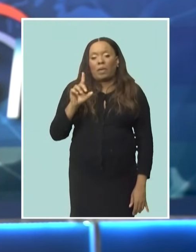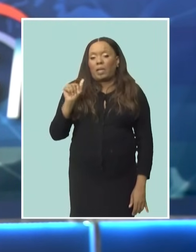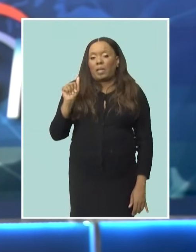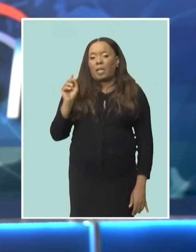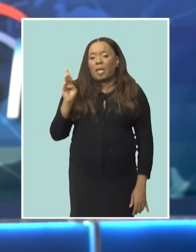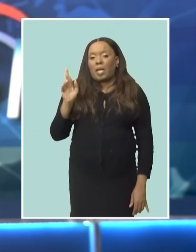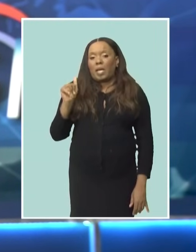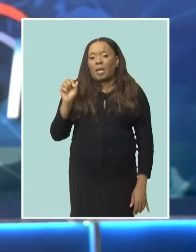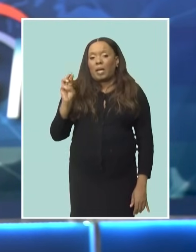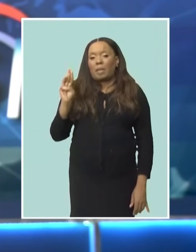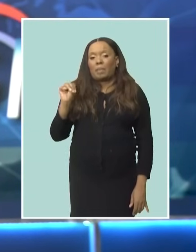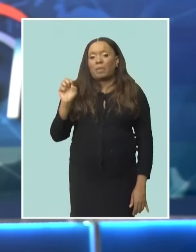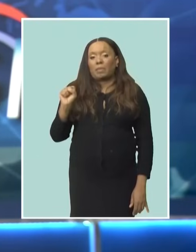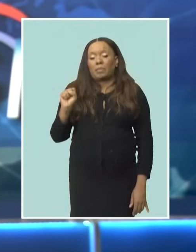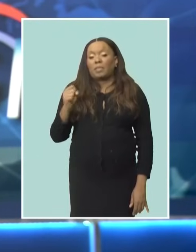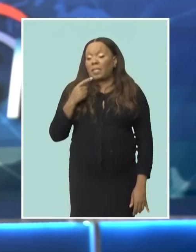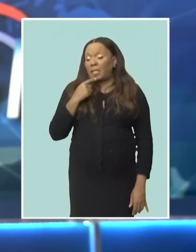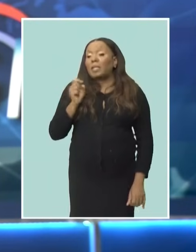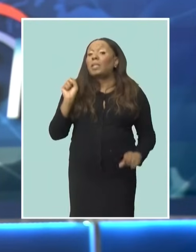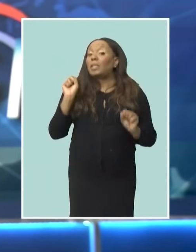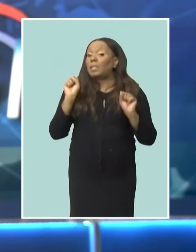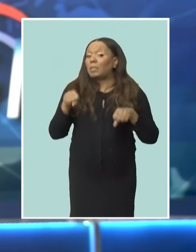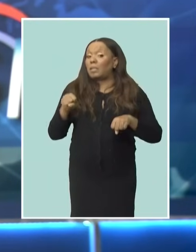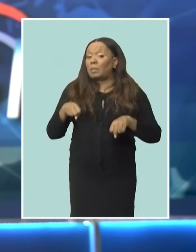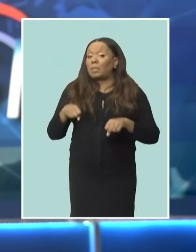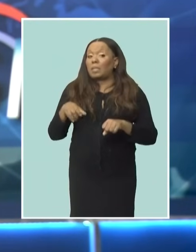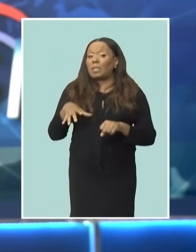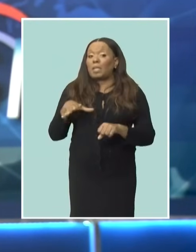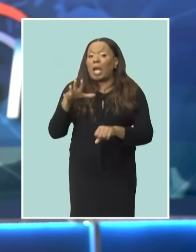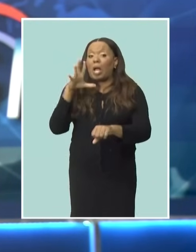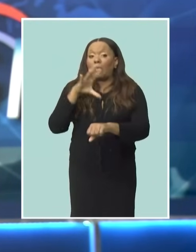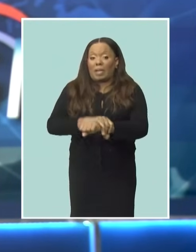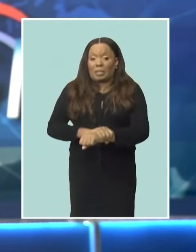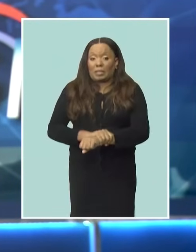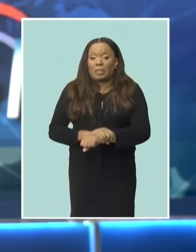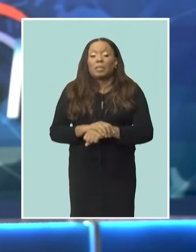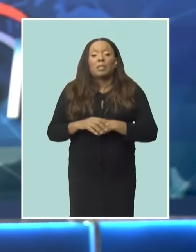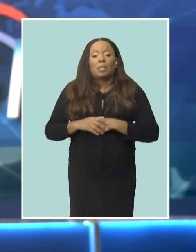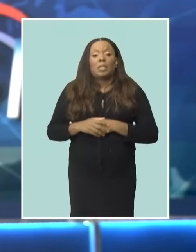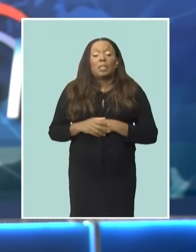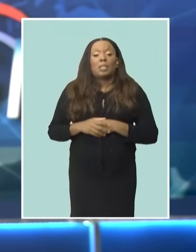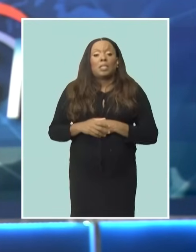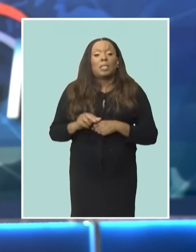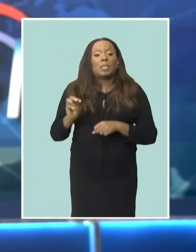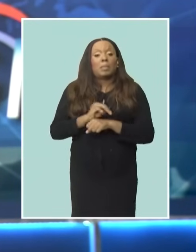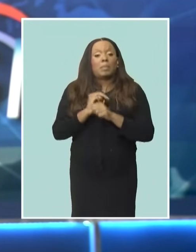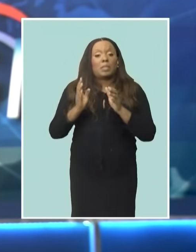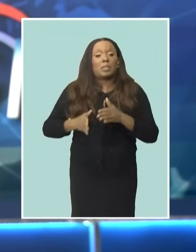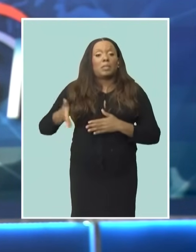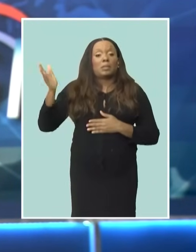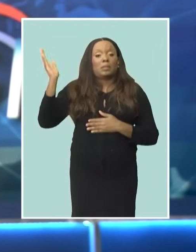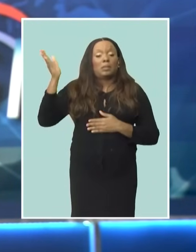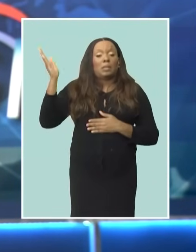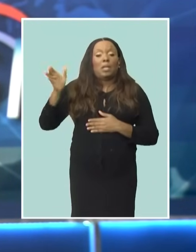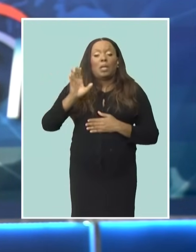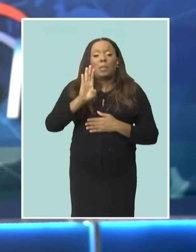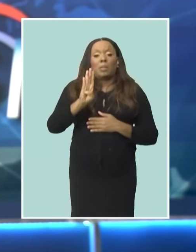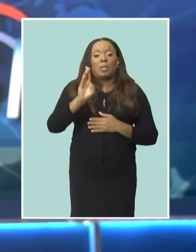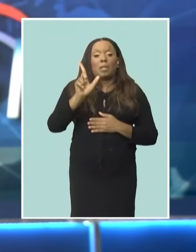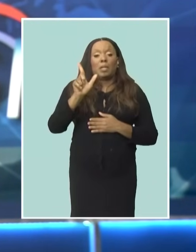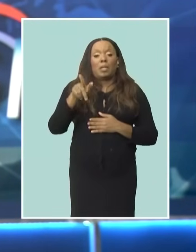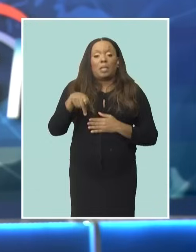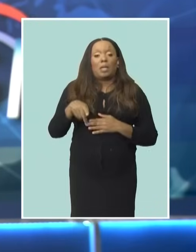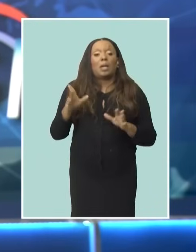this fraudulent act could even be arrested. He made the declaration while addressing the Barbados Labour Party's Christchurch East